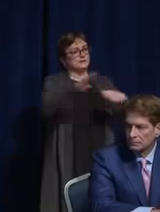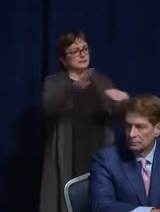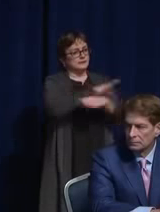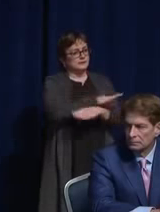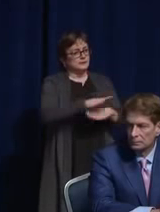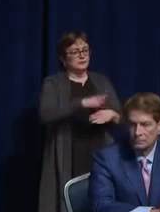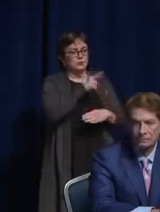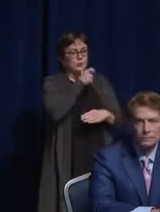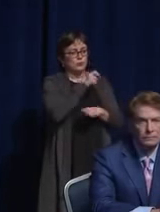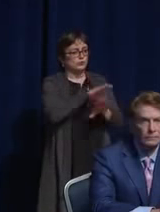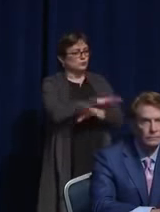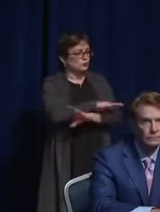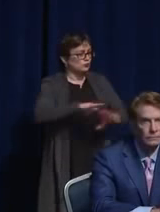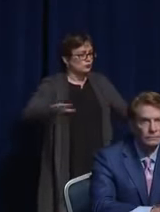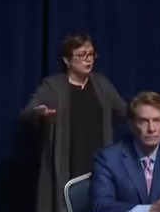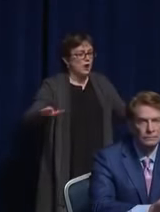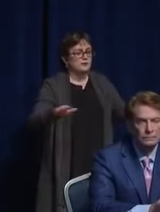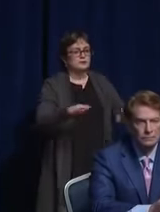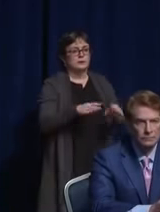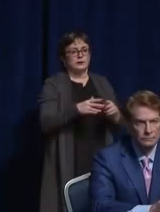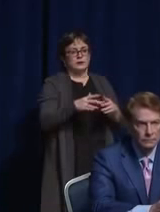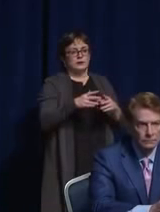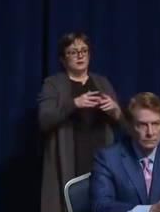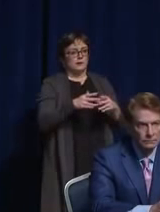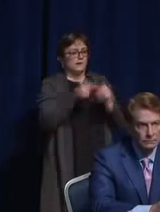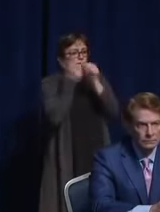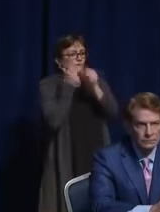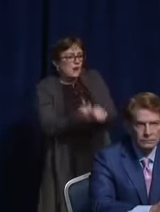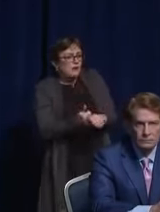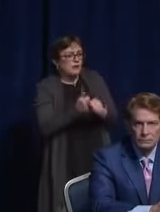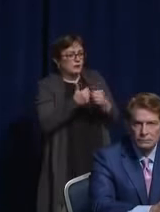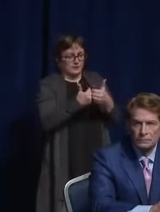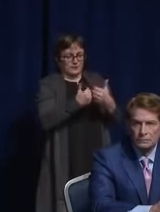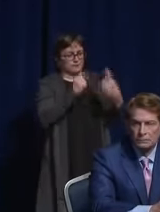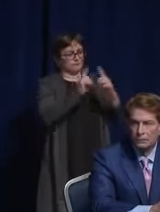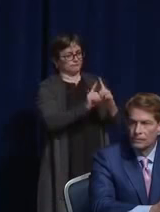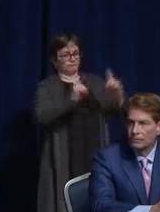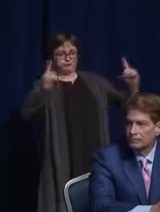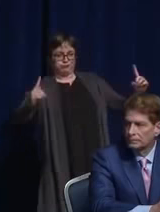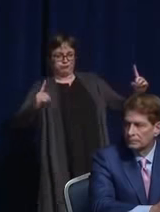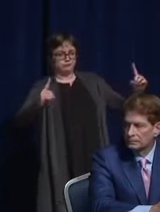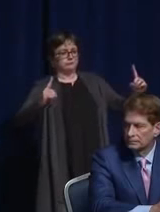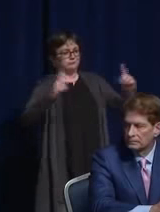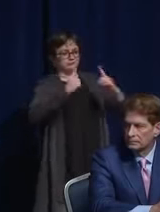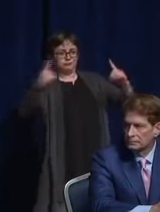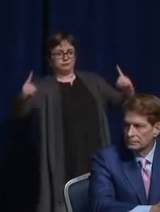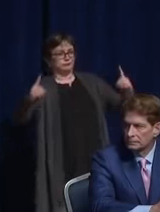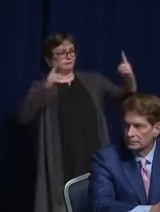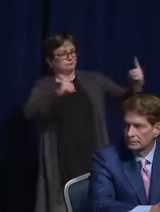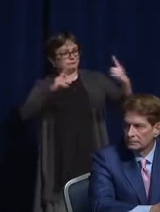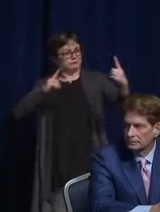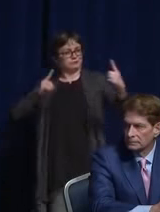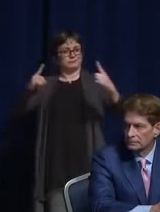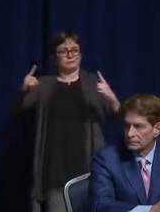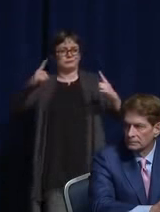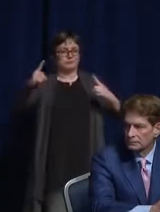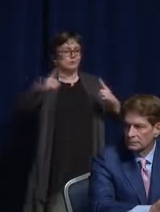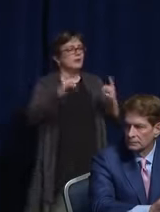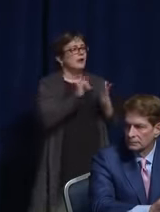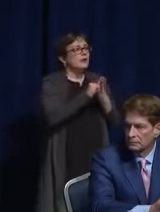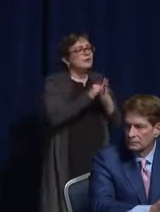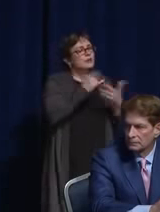That includes barbershops and hair salons, spas, nail and eyelash salons,